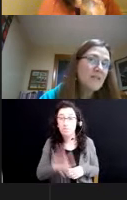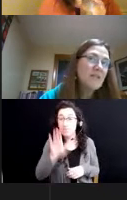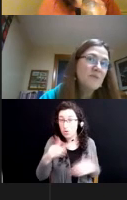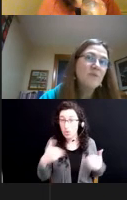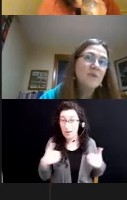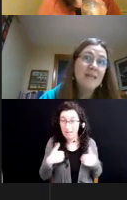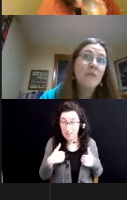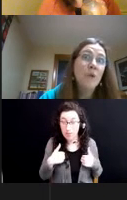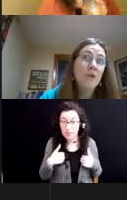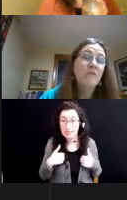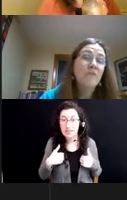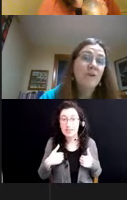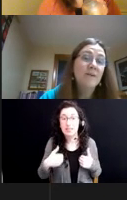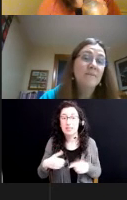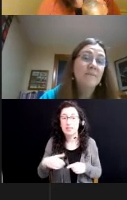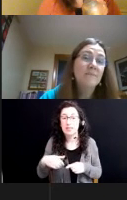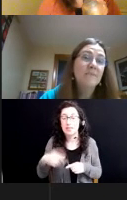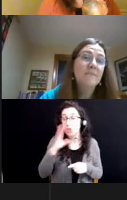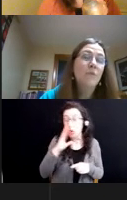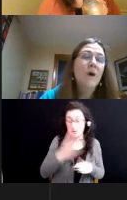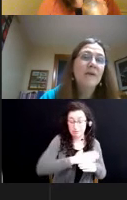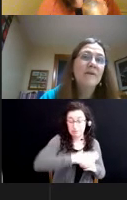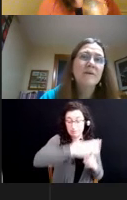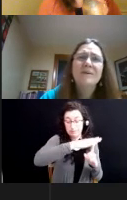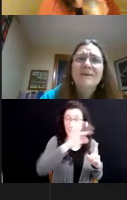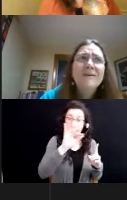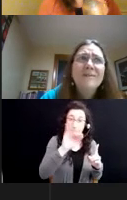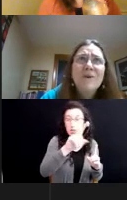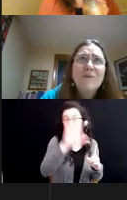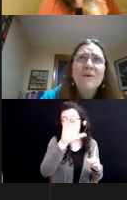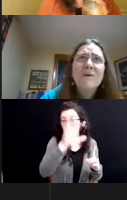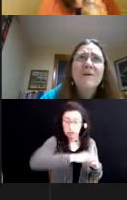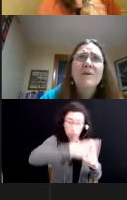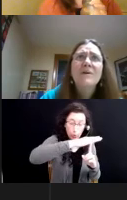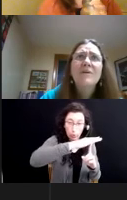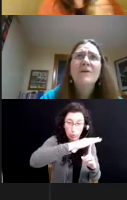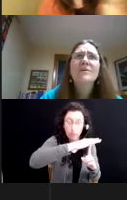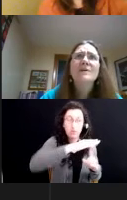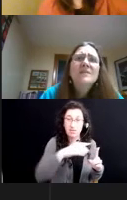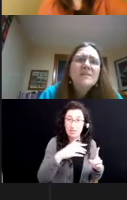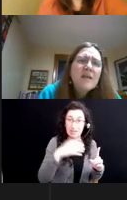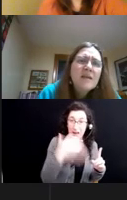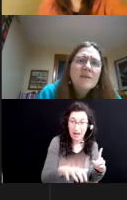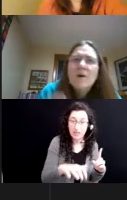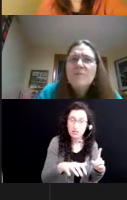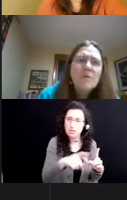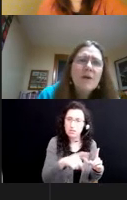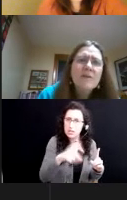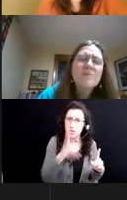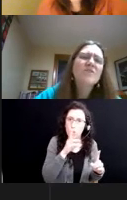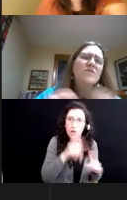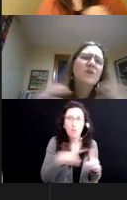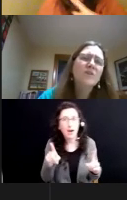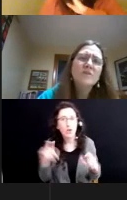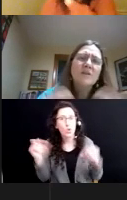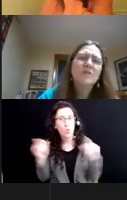our hottest days between 90 and 100 Fahrenheit. Why? It's cold. They're standing, they're not moving around